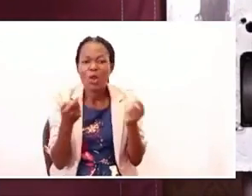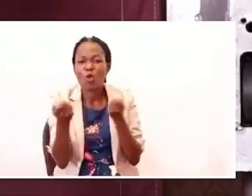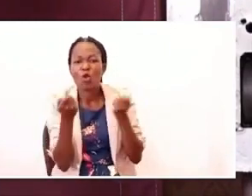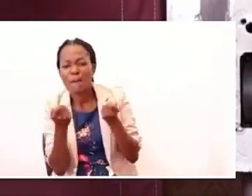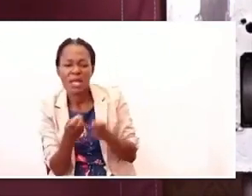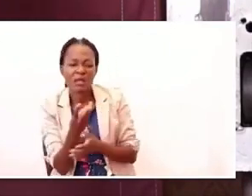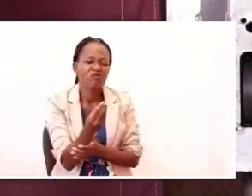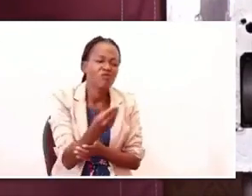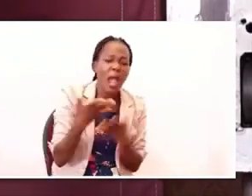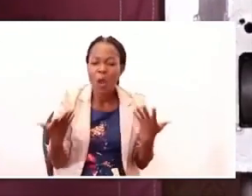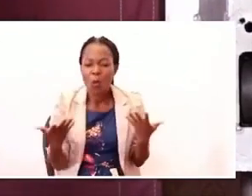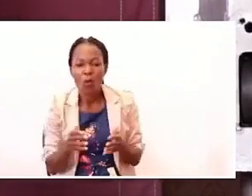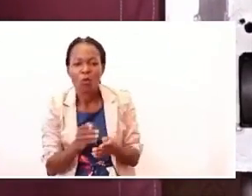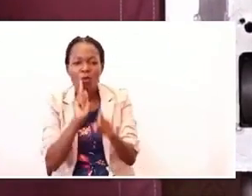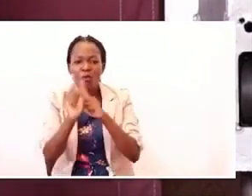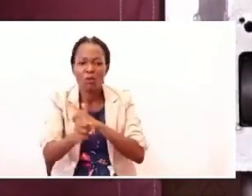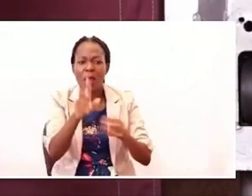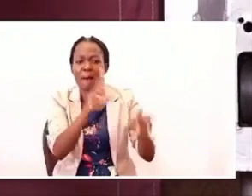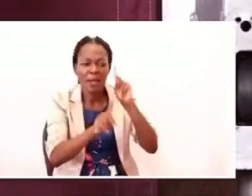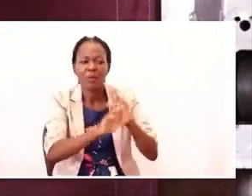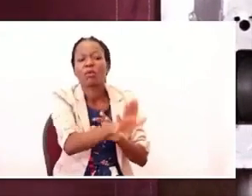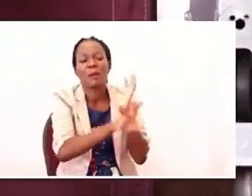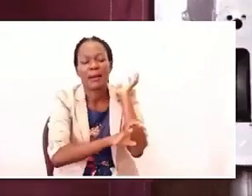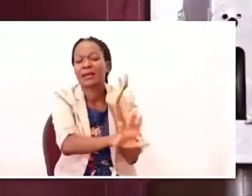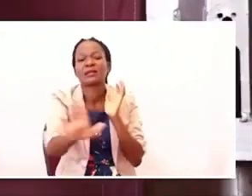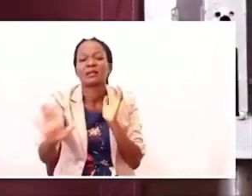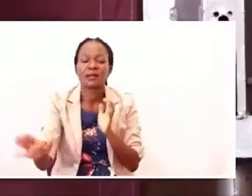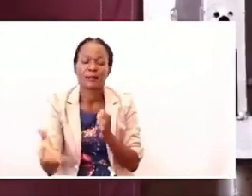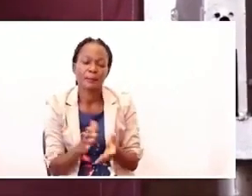managed than the people we elect to manage the economies for us.